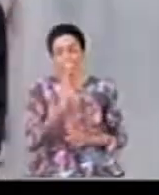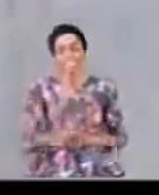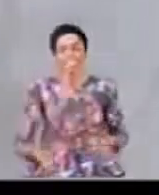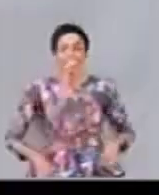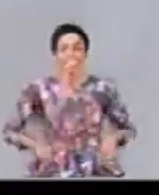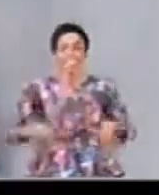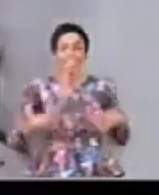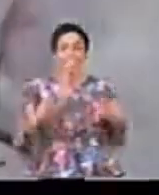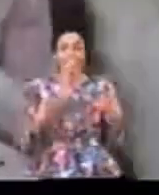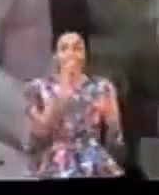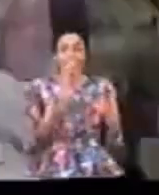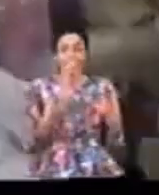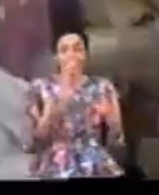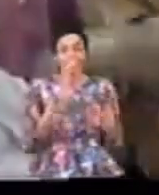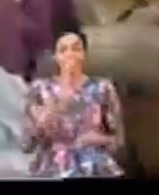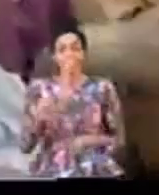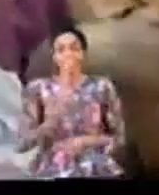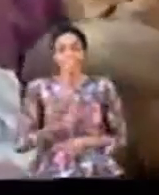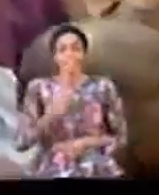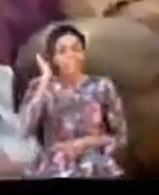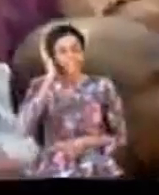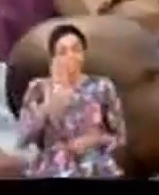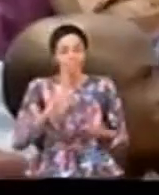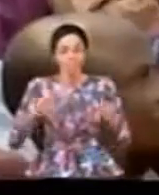Jesus is alive. Will you go?